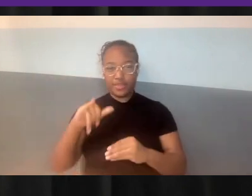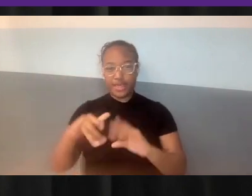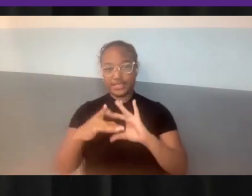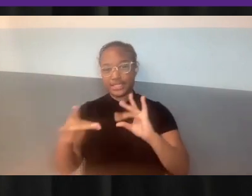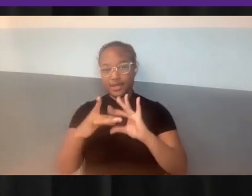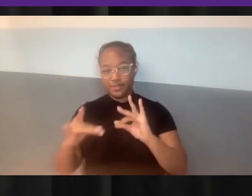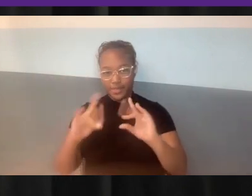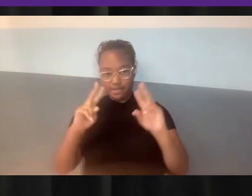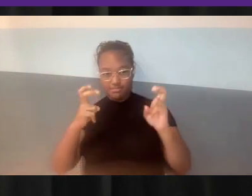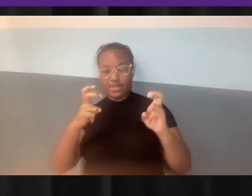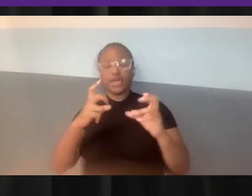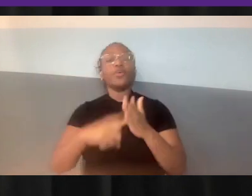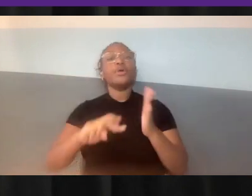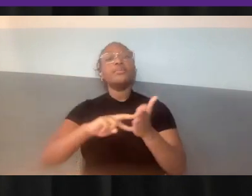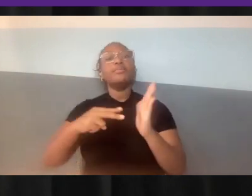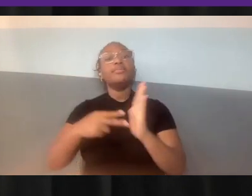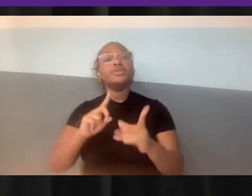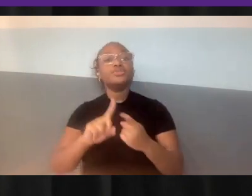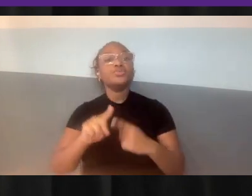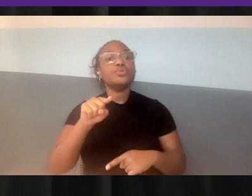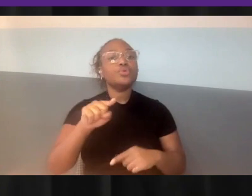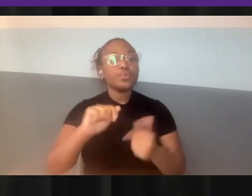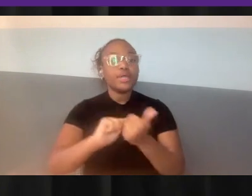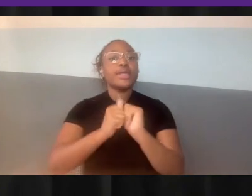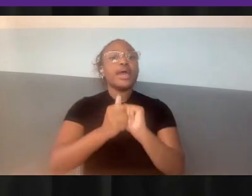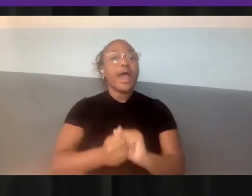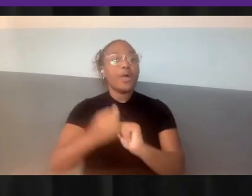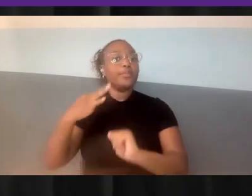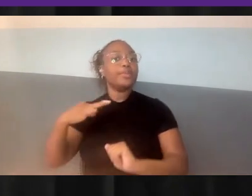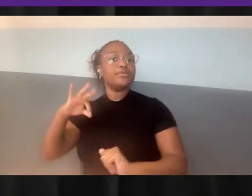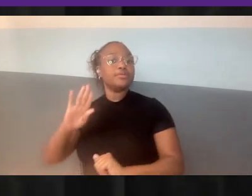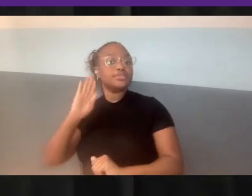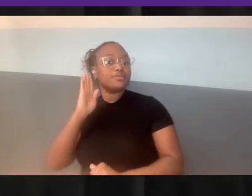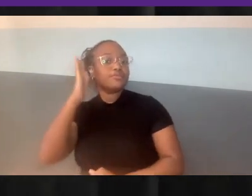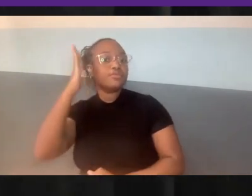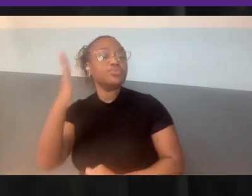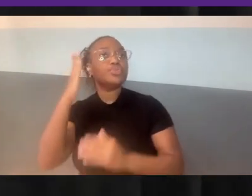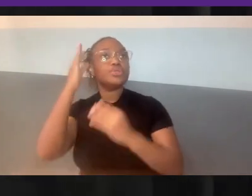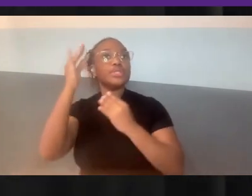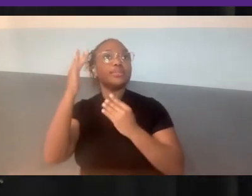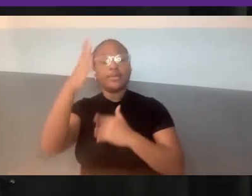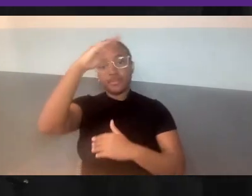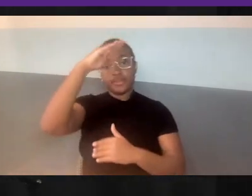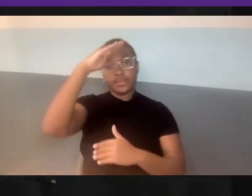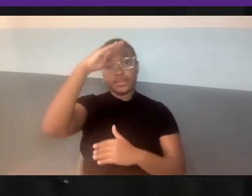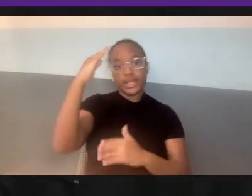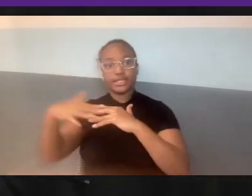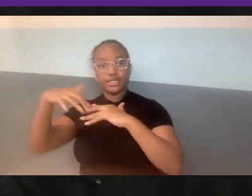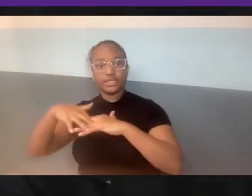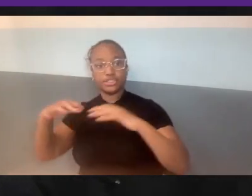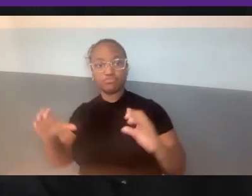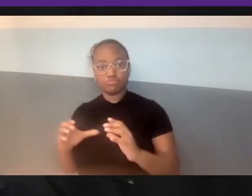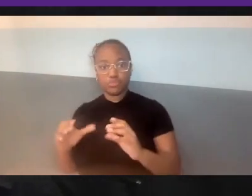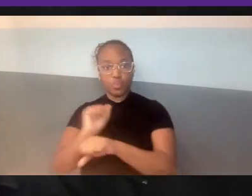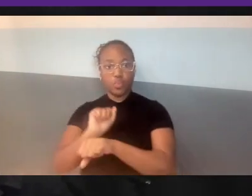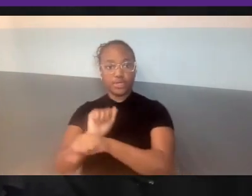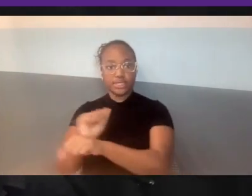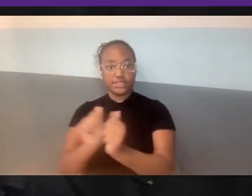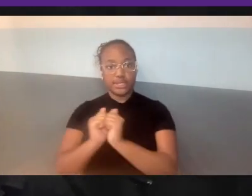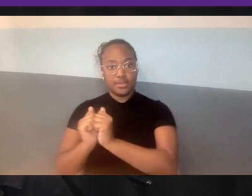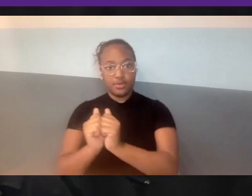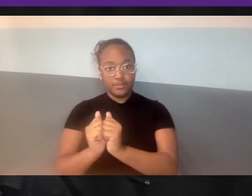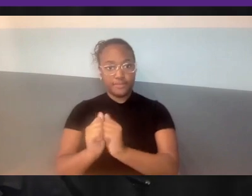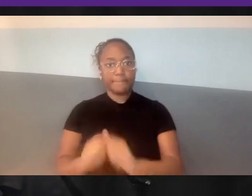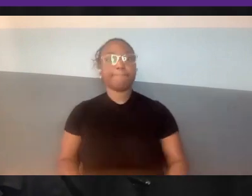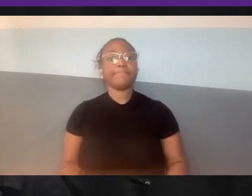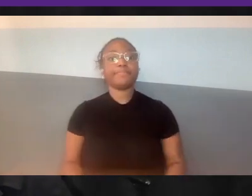informs our future as we think about Black and indigeneity working more closely together. Yeah, well, first of all,